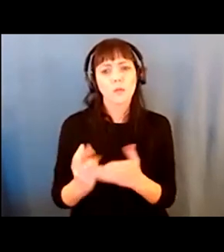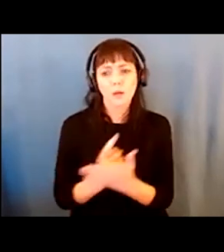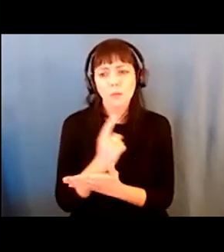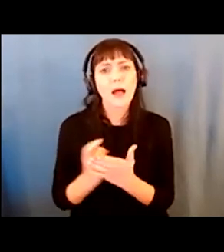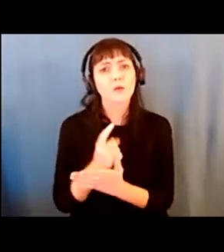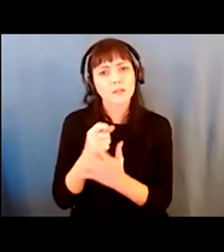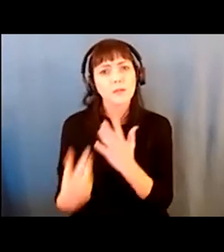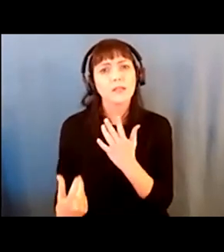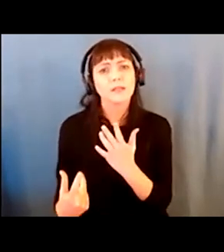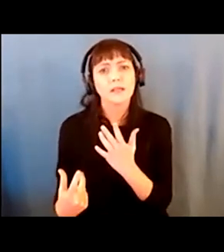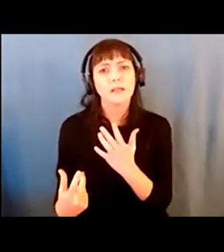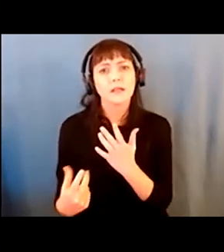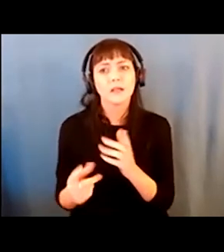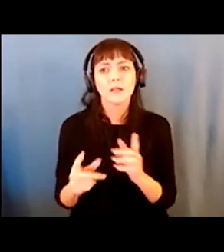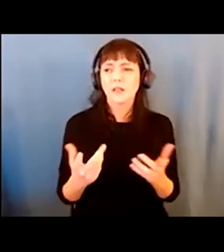Any offers?